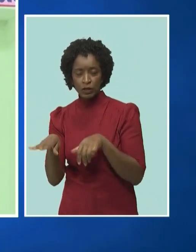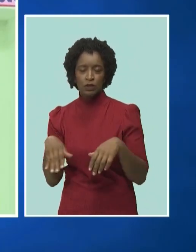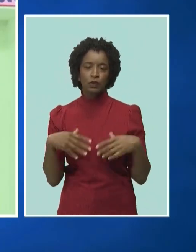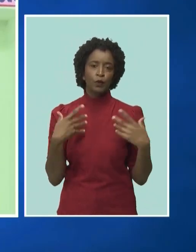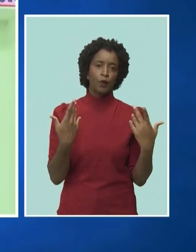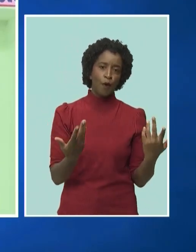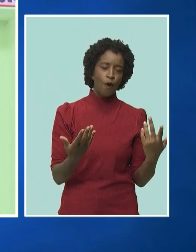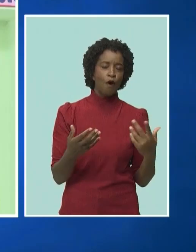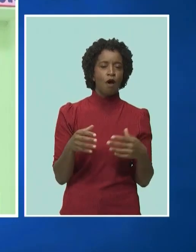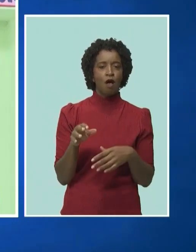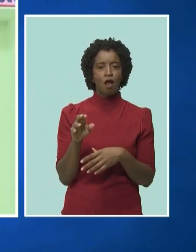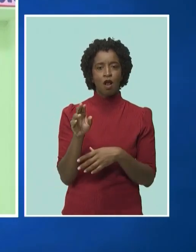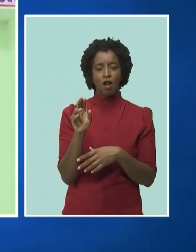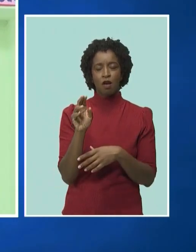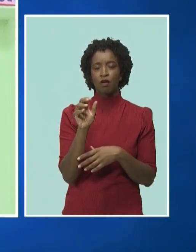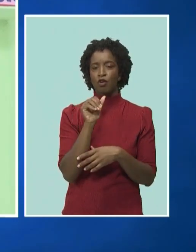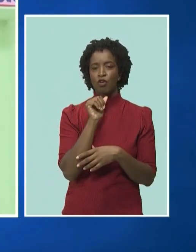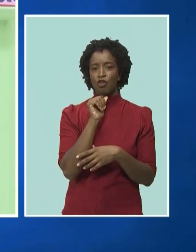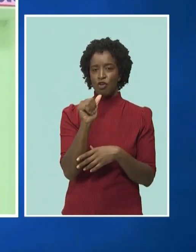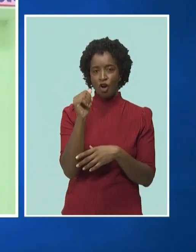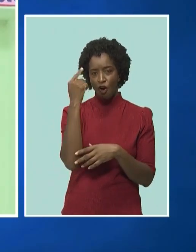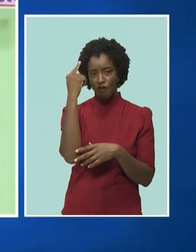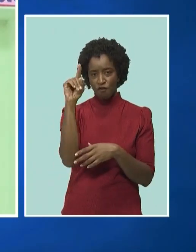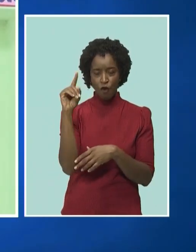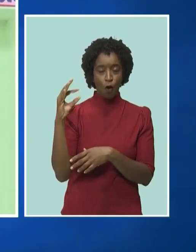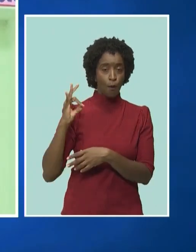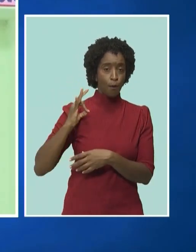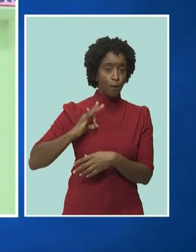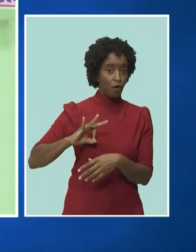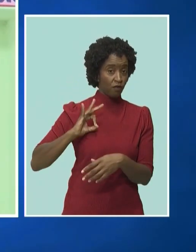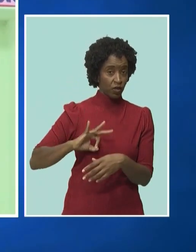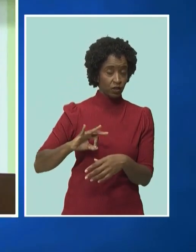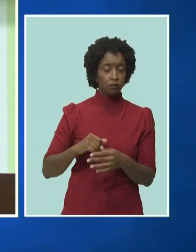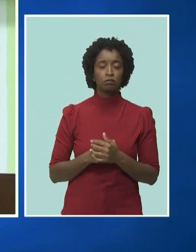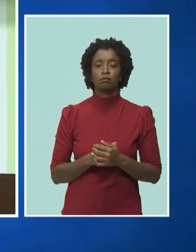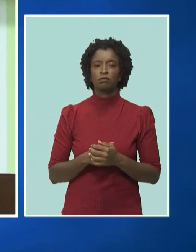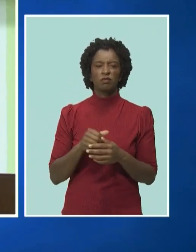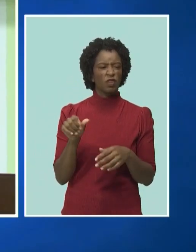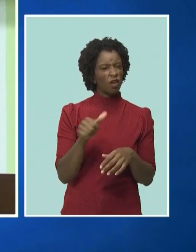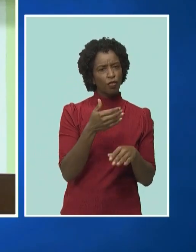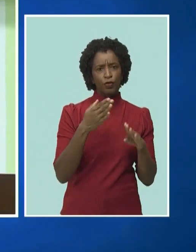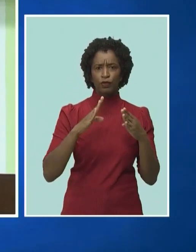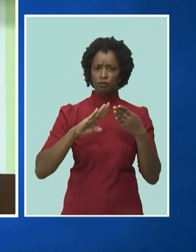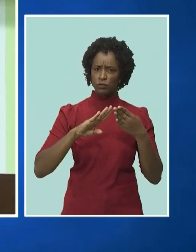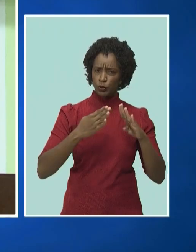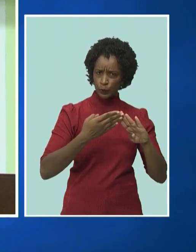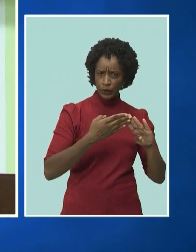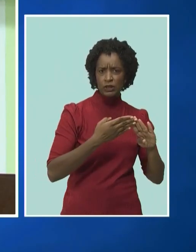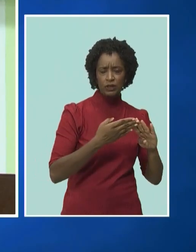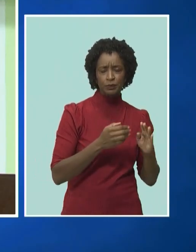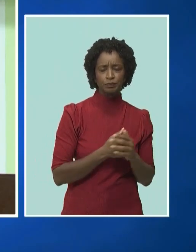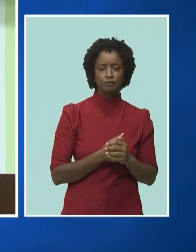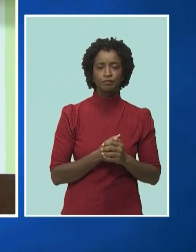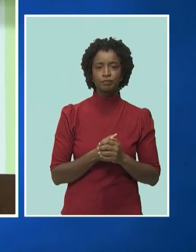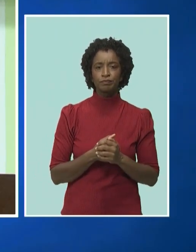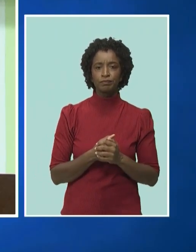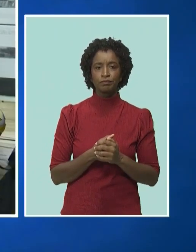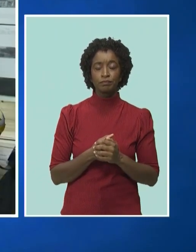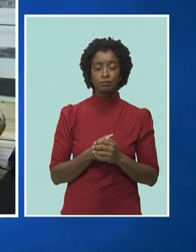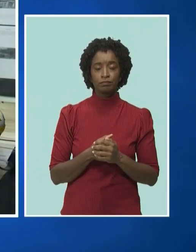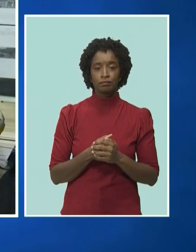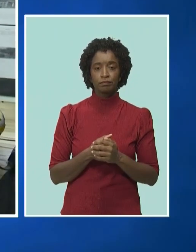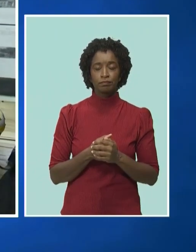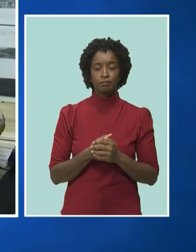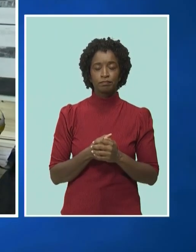non-profit partners, but the communities around us. Heart and Stroke Foundation youth advocate Hania Balbulia said